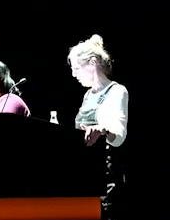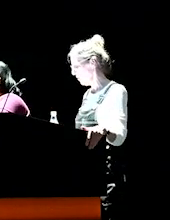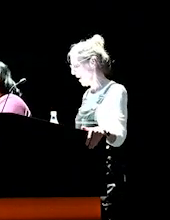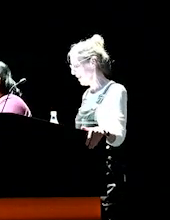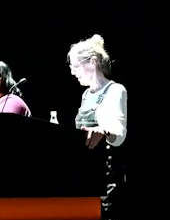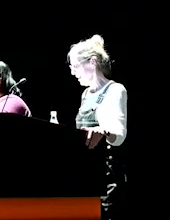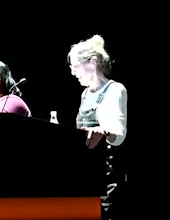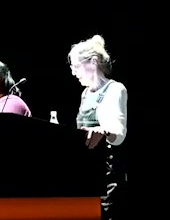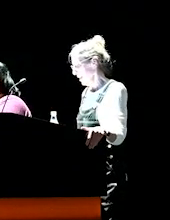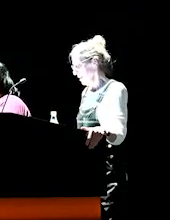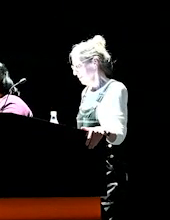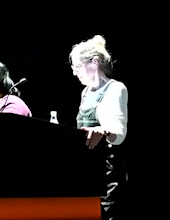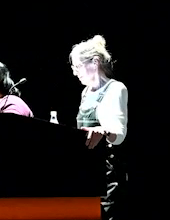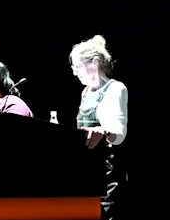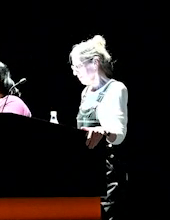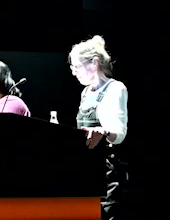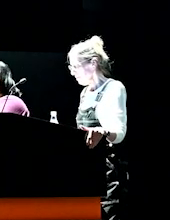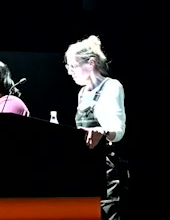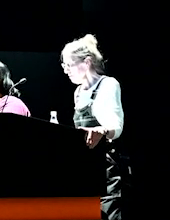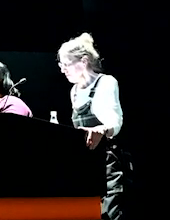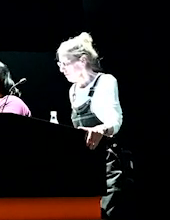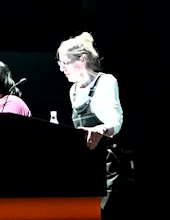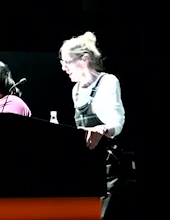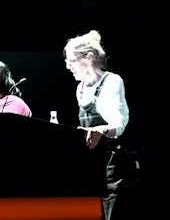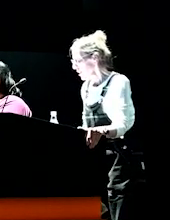felt unified.